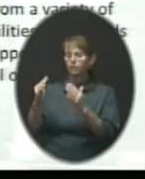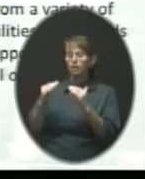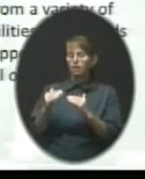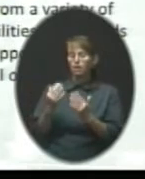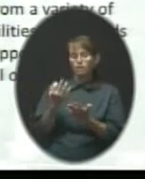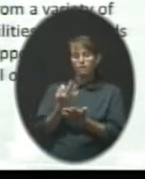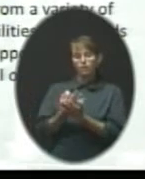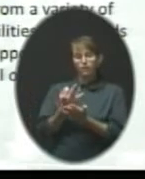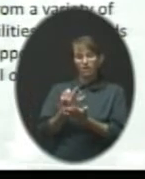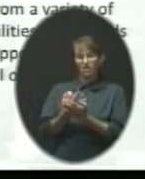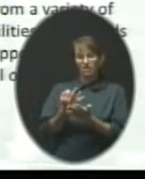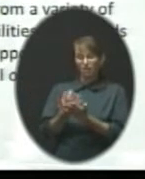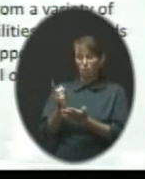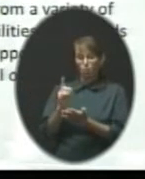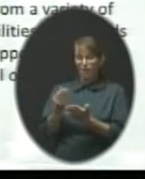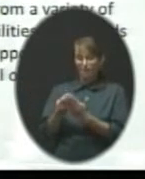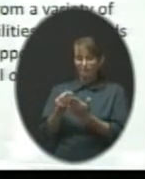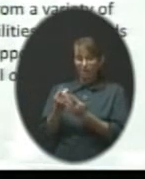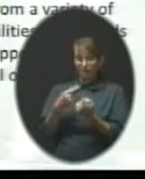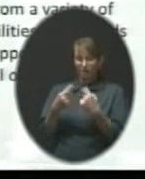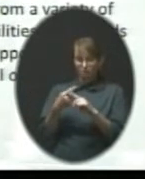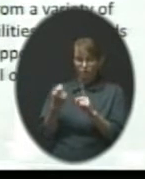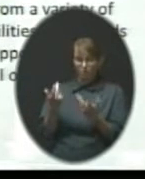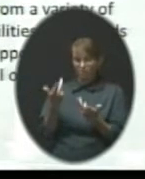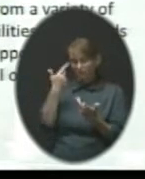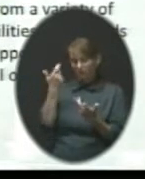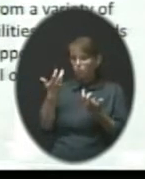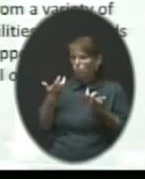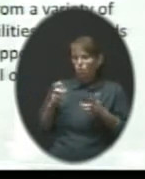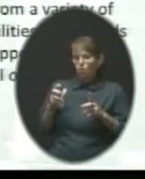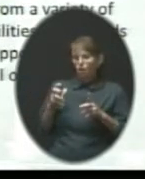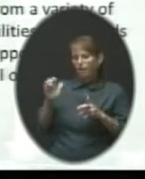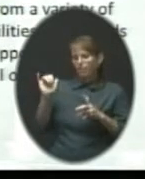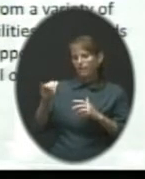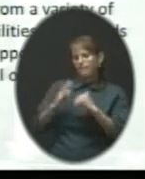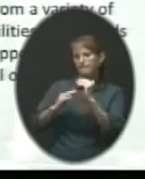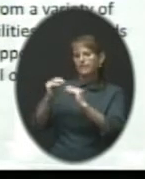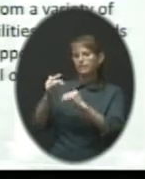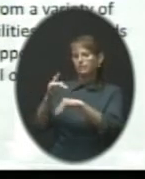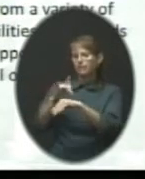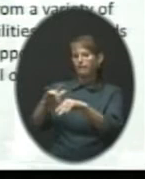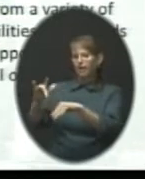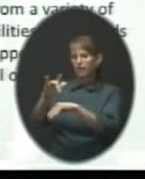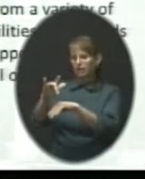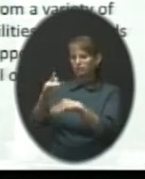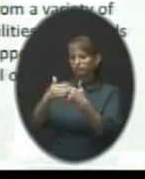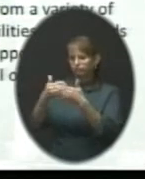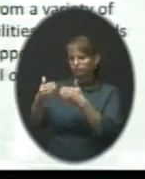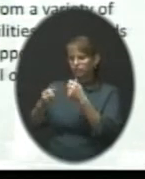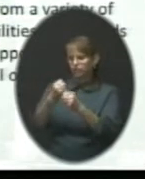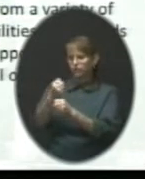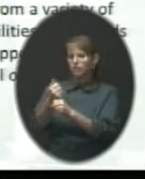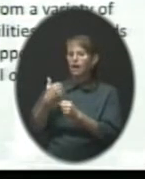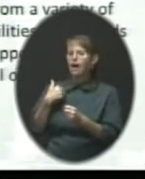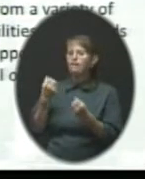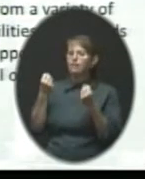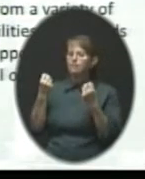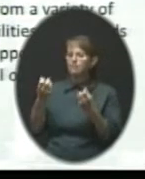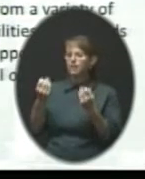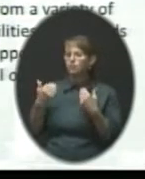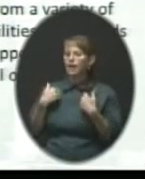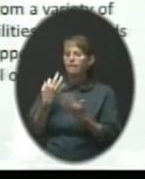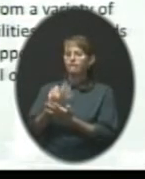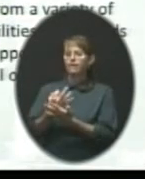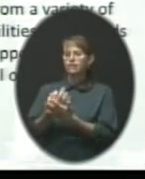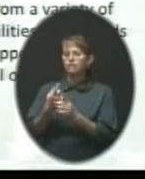the desire of the board not to keep it vacant for years as we look for that funding, we have a variety of avenues. We have funding from the 2007 bond issue in